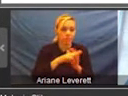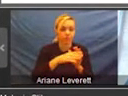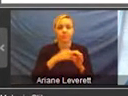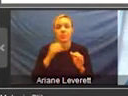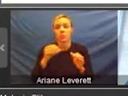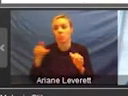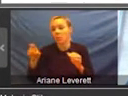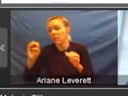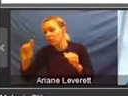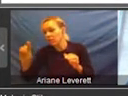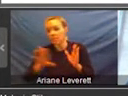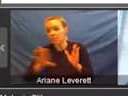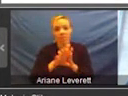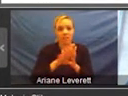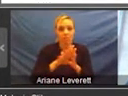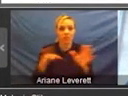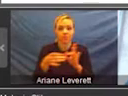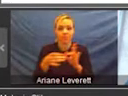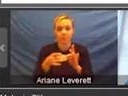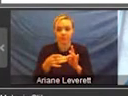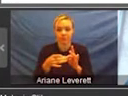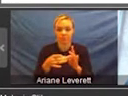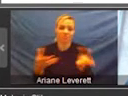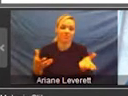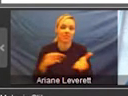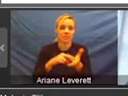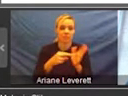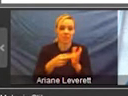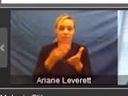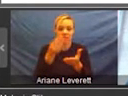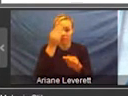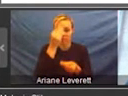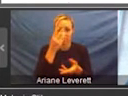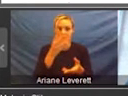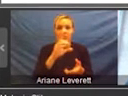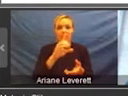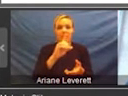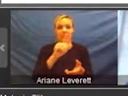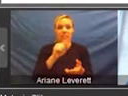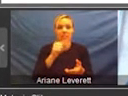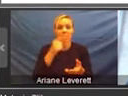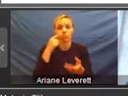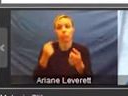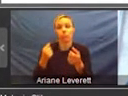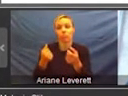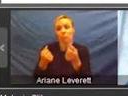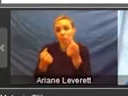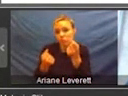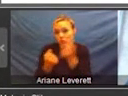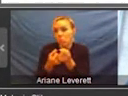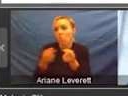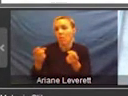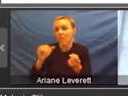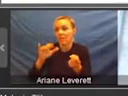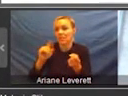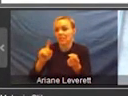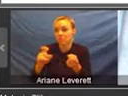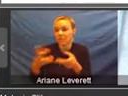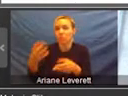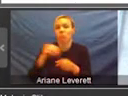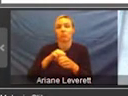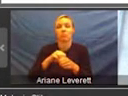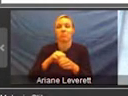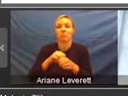from ICT is still rather limited. And the evidence of effective impact